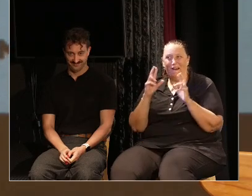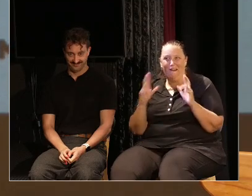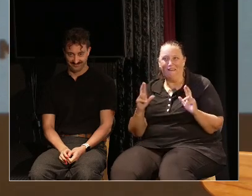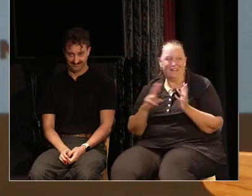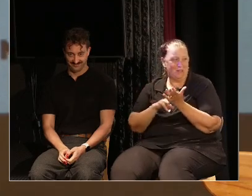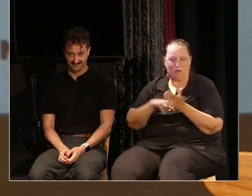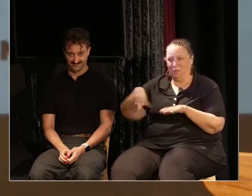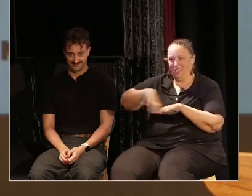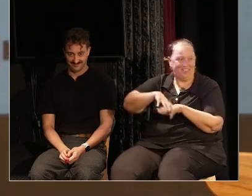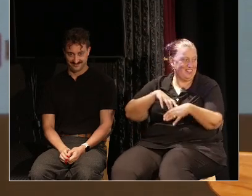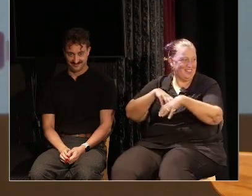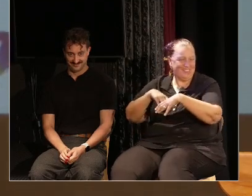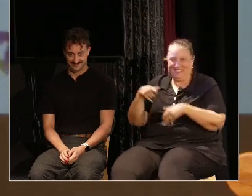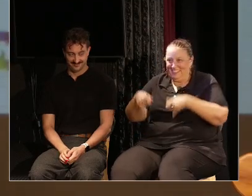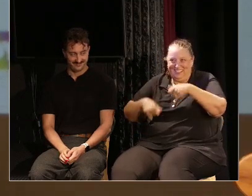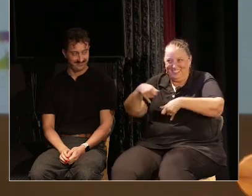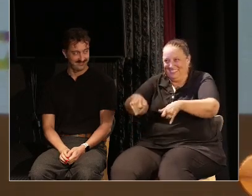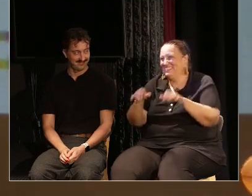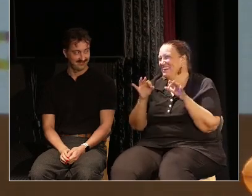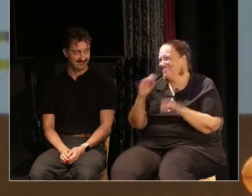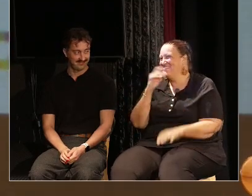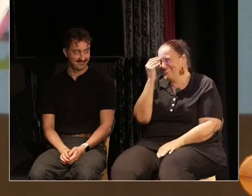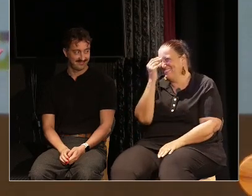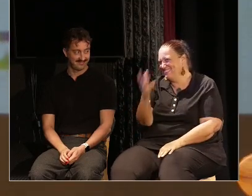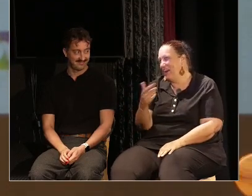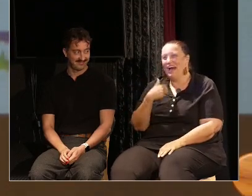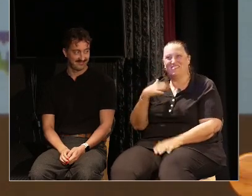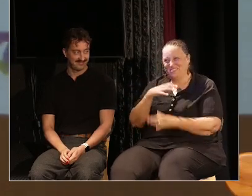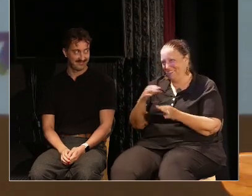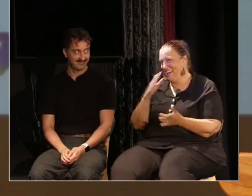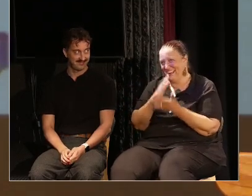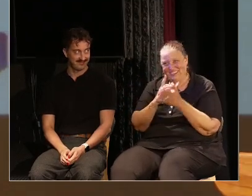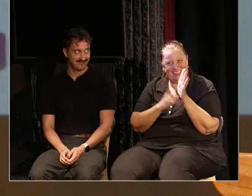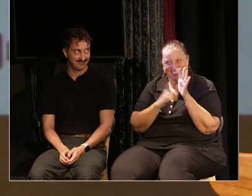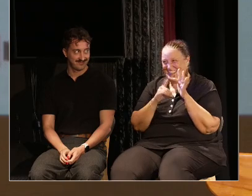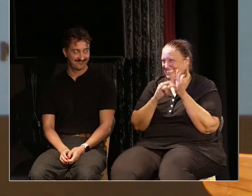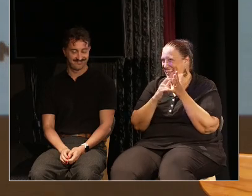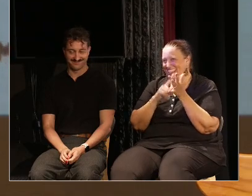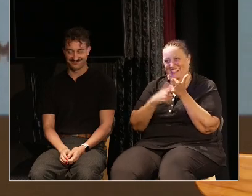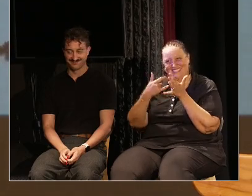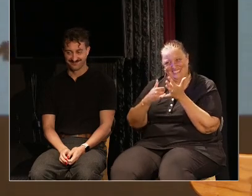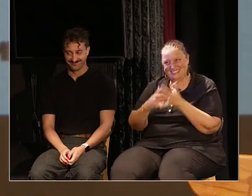purple Lurex crop top and the 7-inch Louboutins let you know that I am not, in fact, Lee Sales.